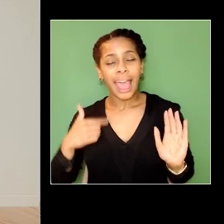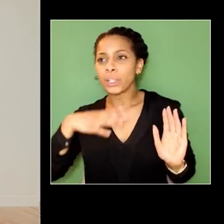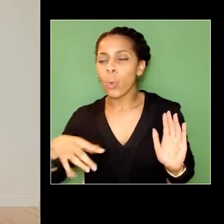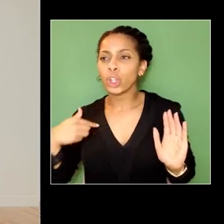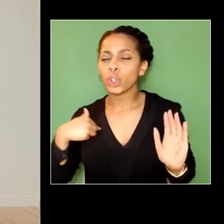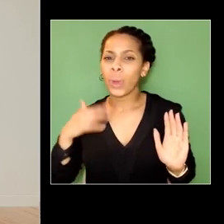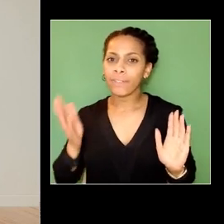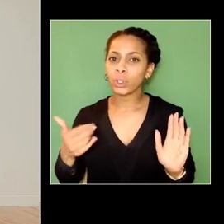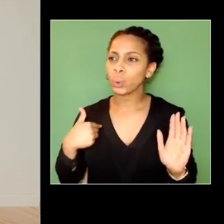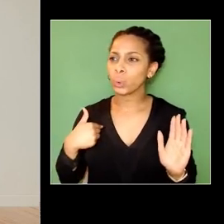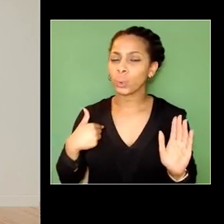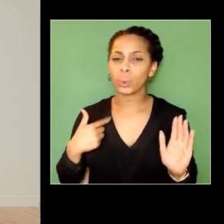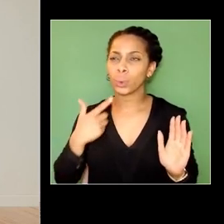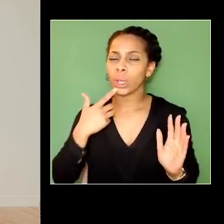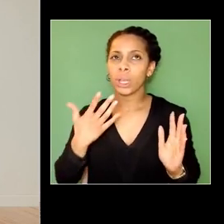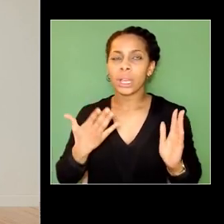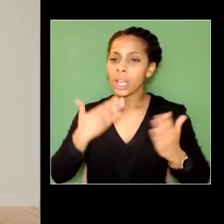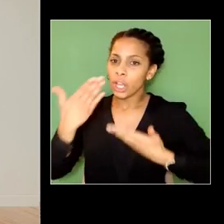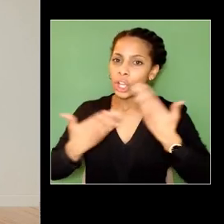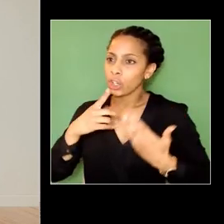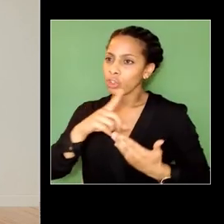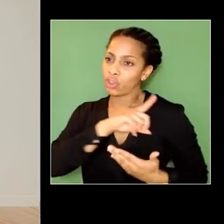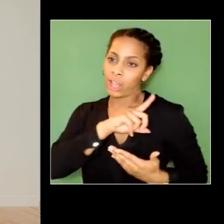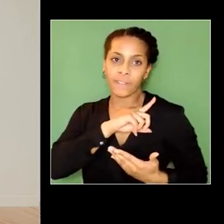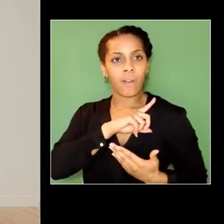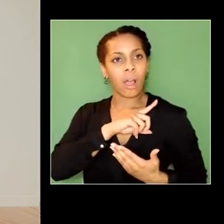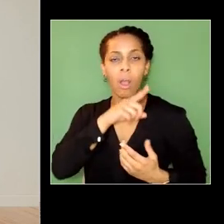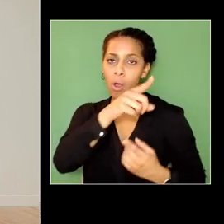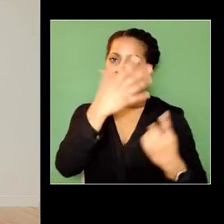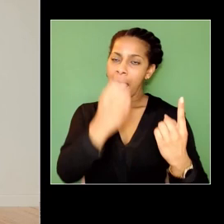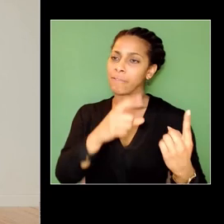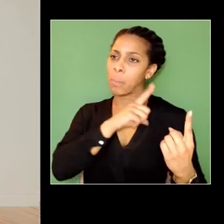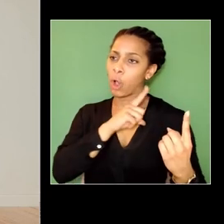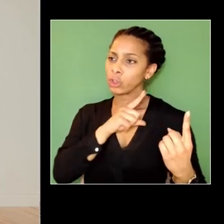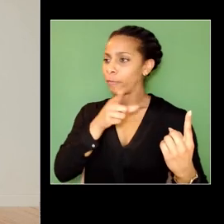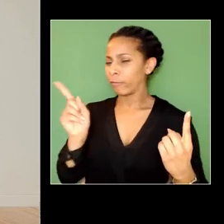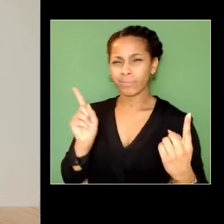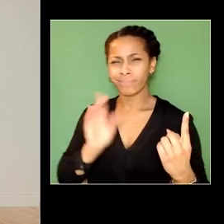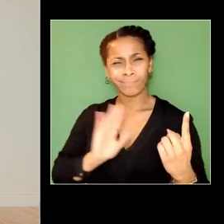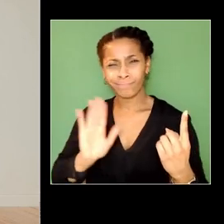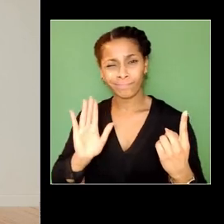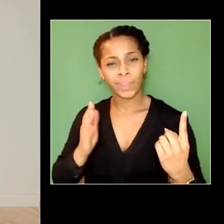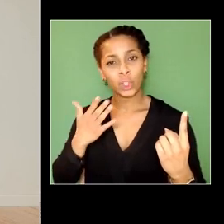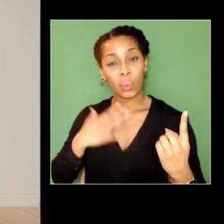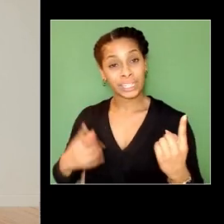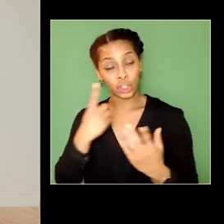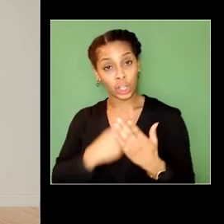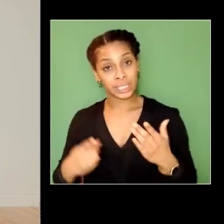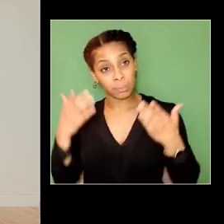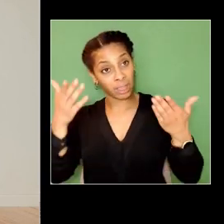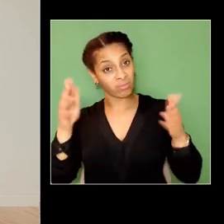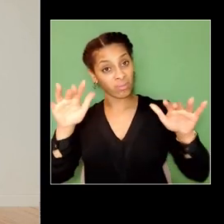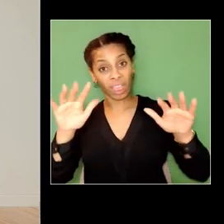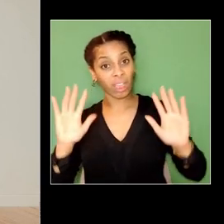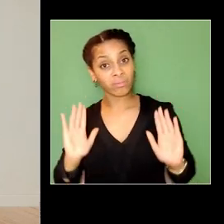justified by someone else's proximity to someone else. So the things that I've learned from, the things I've always loved, the paintings